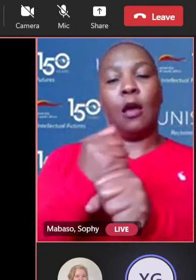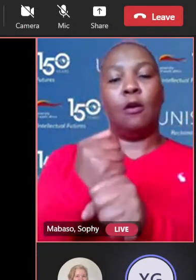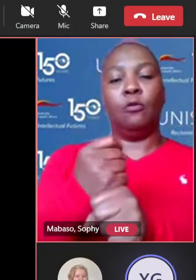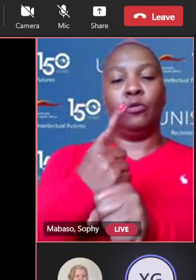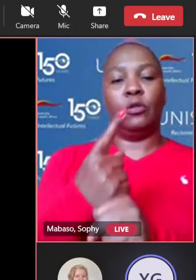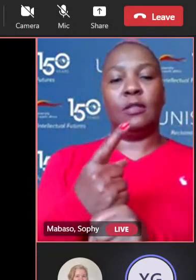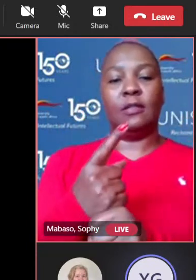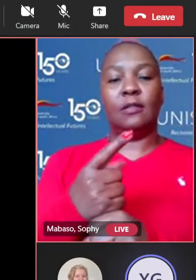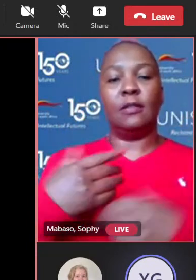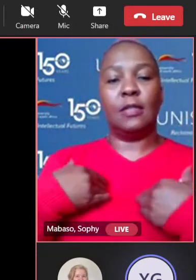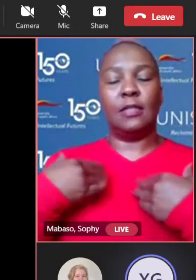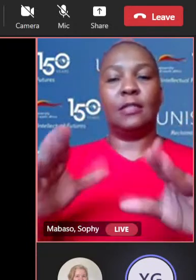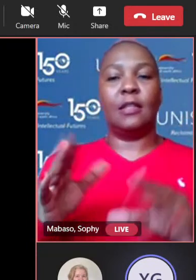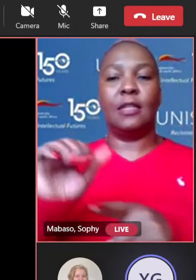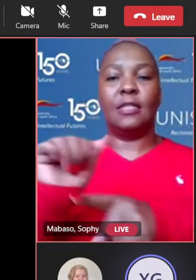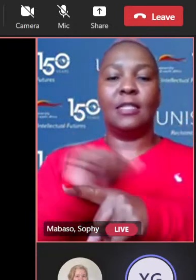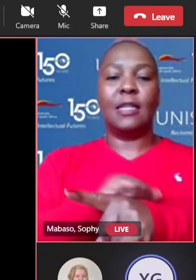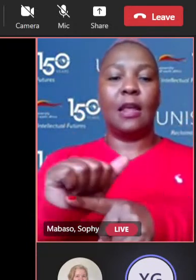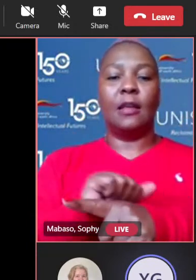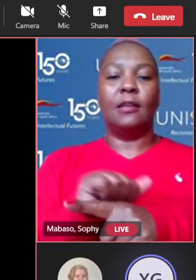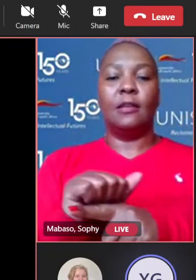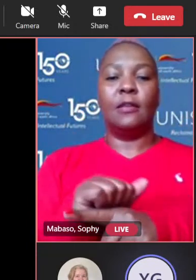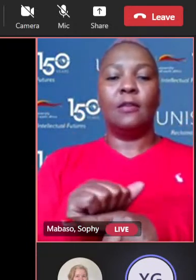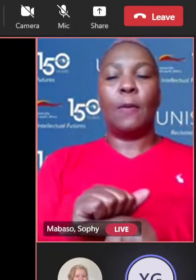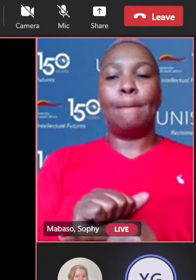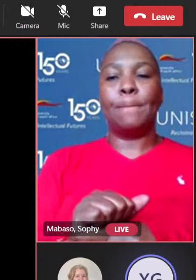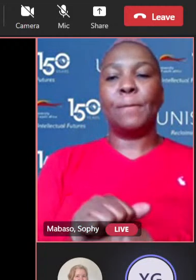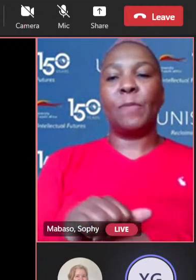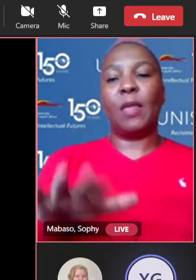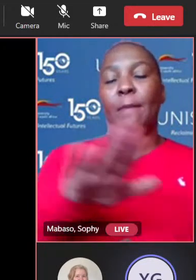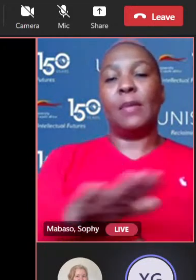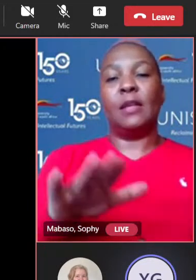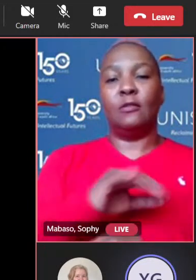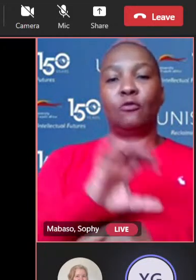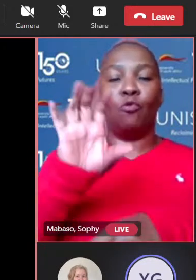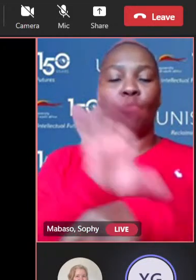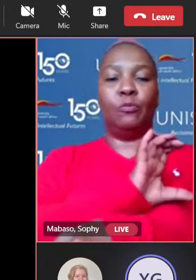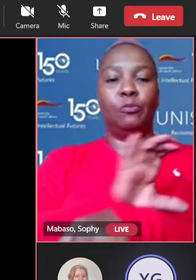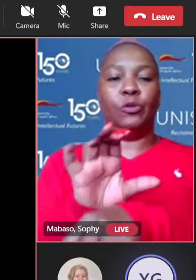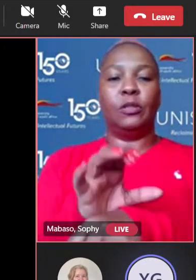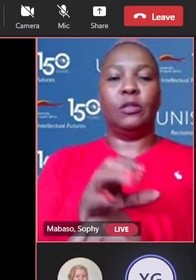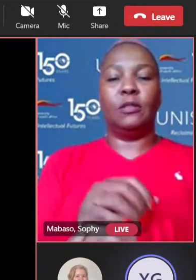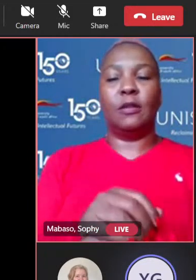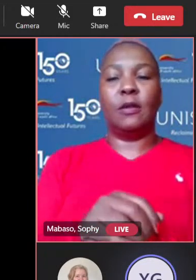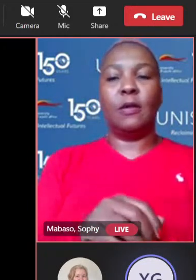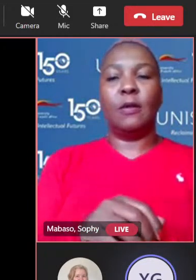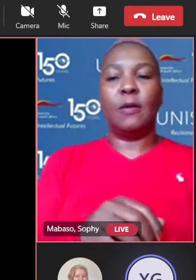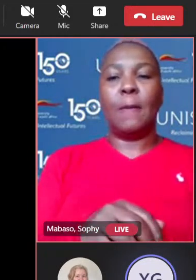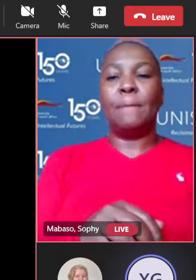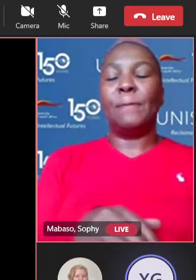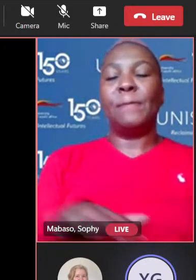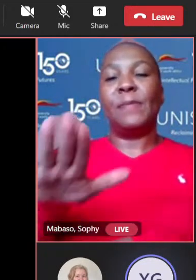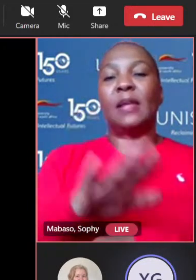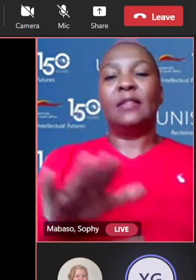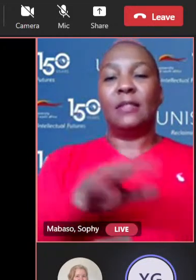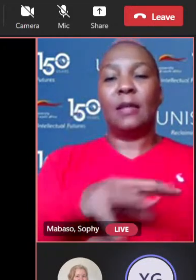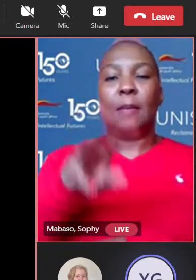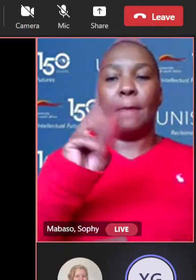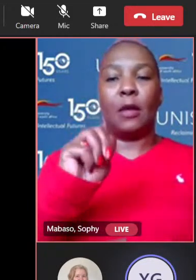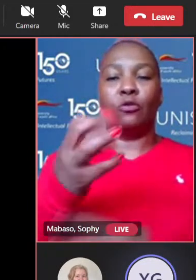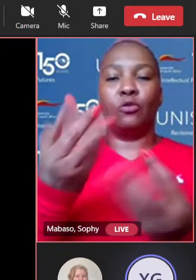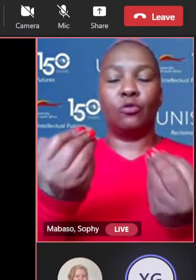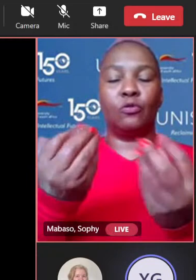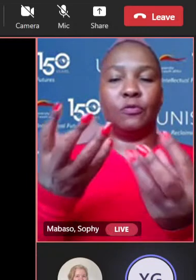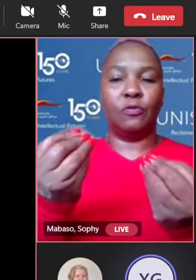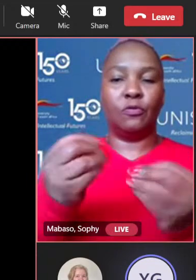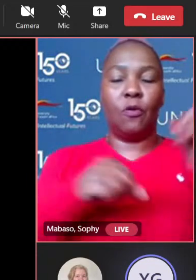have started training on basic computer, basic Microsoft Office from the 11th, and it will